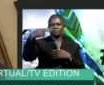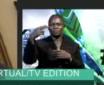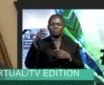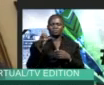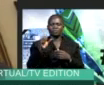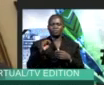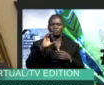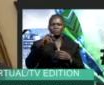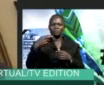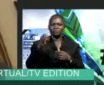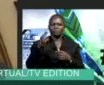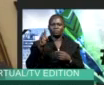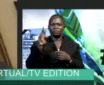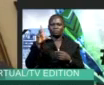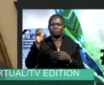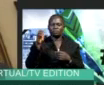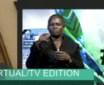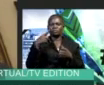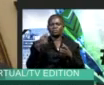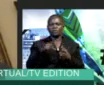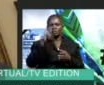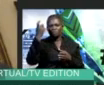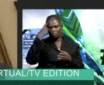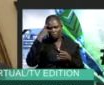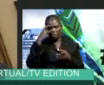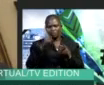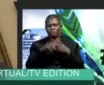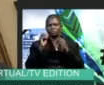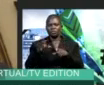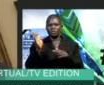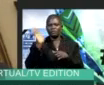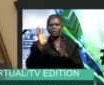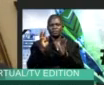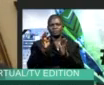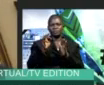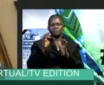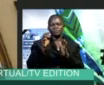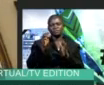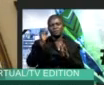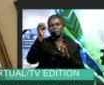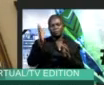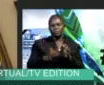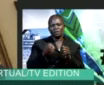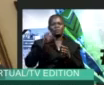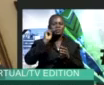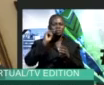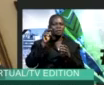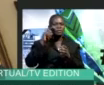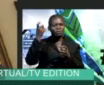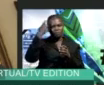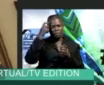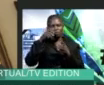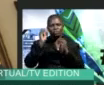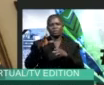schedule, whereby the German government will put down 85%, whereas Nigerian government will put down 15% counterpart